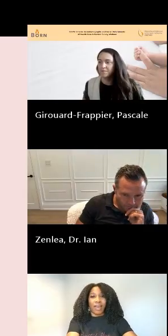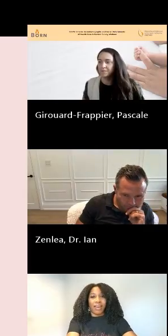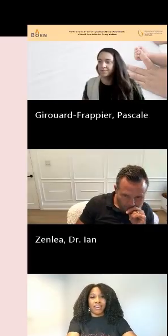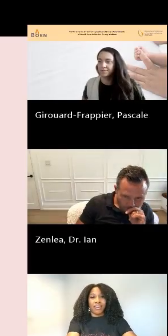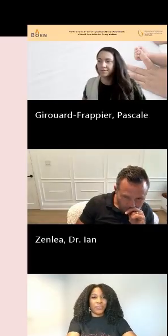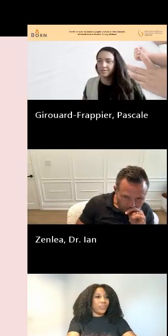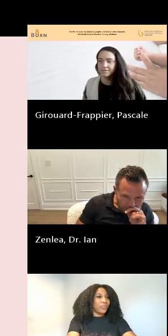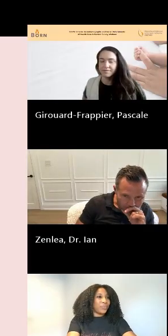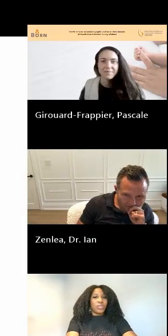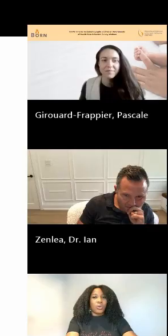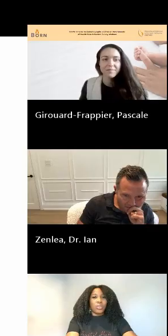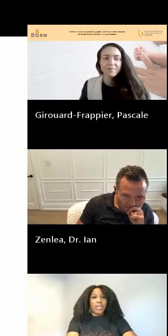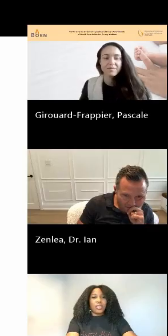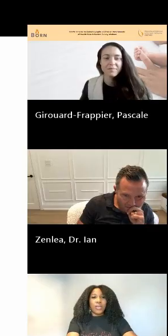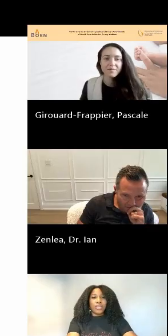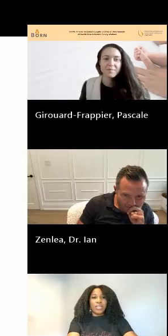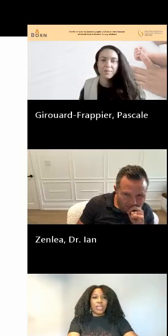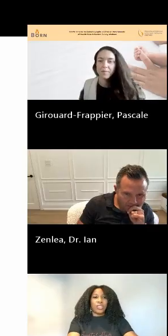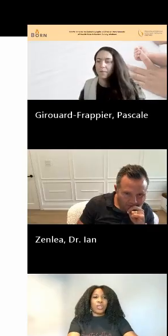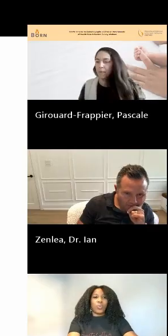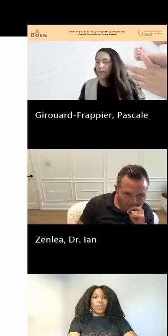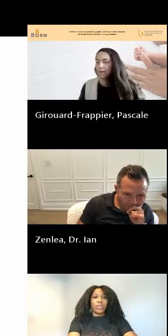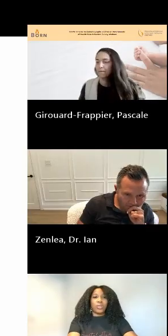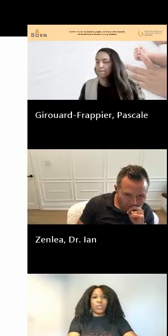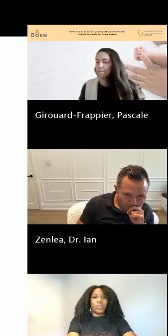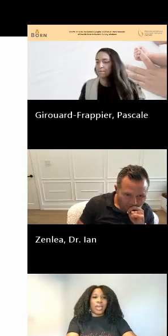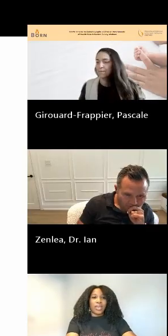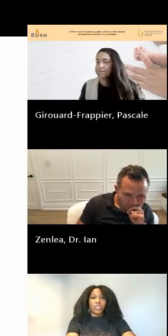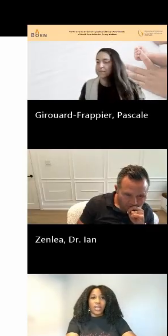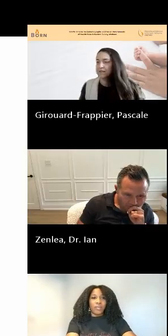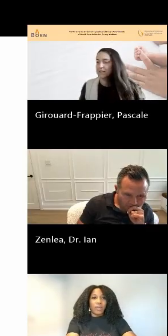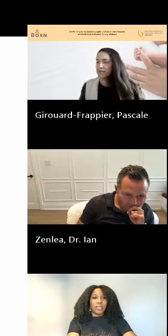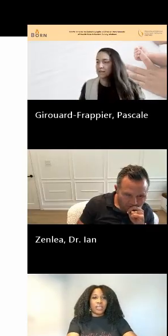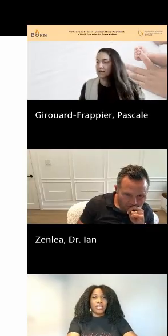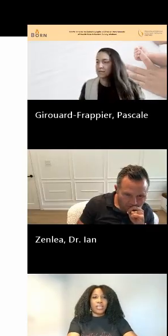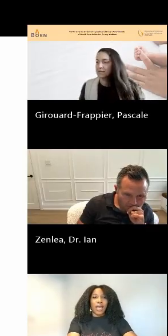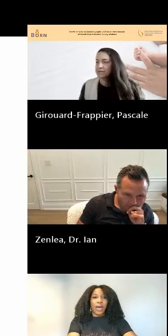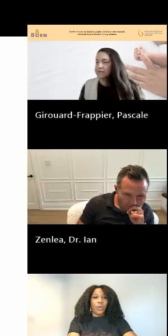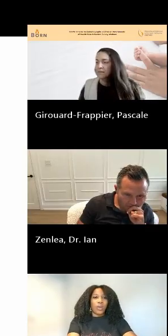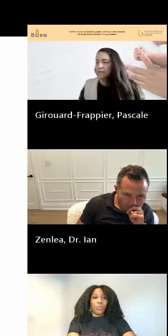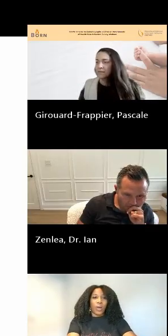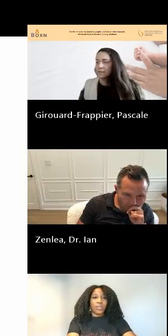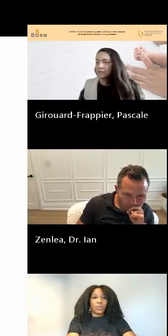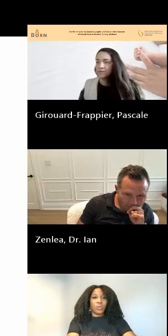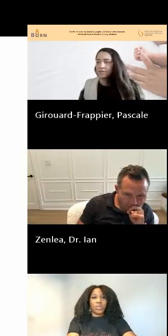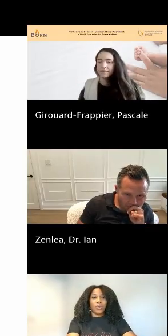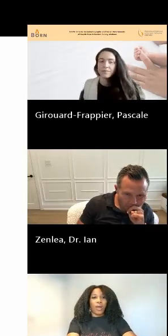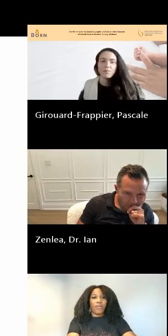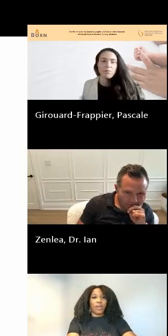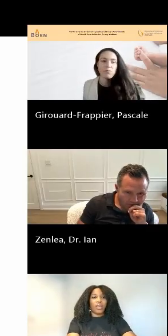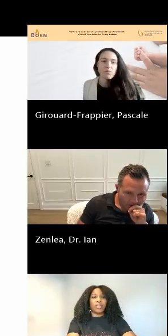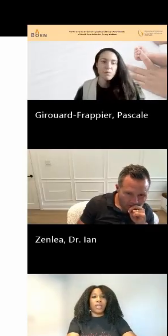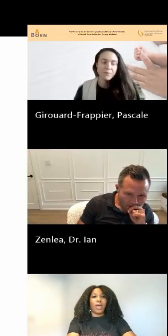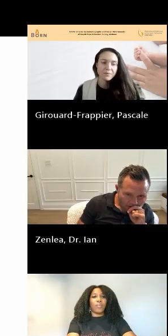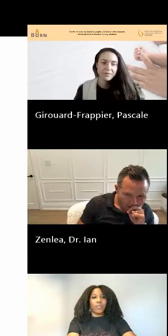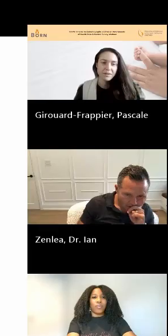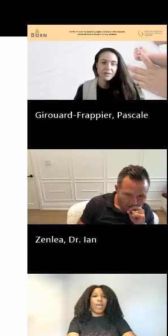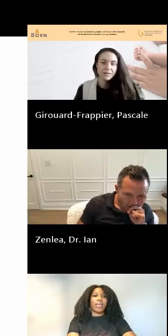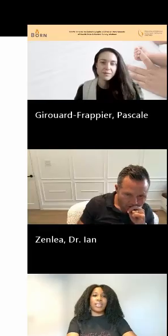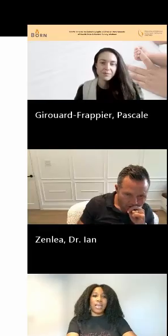health data. So today's presentation will introduce AHM and discuss how and when sociodemographic